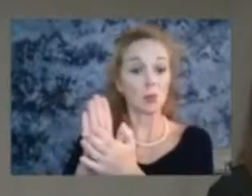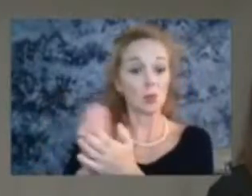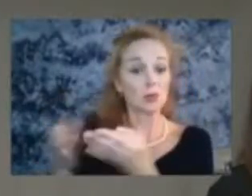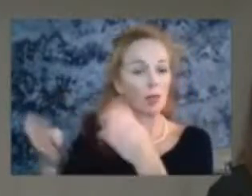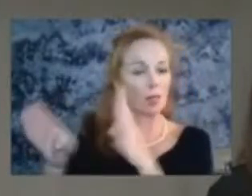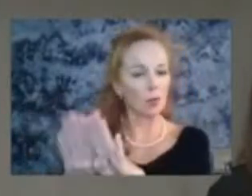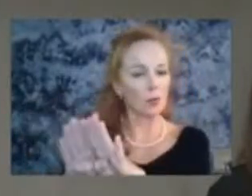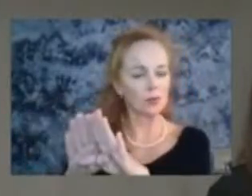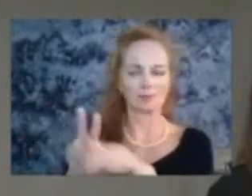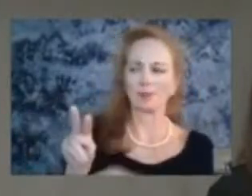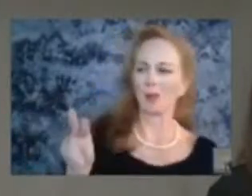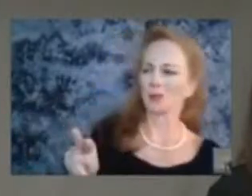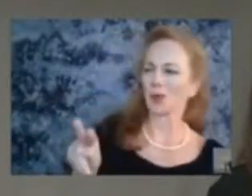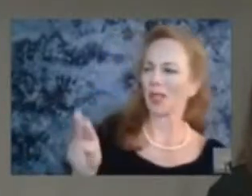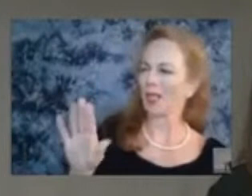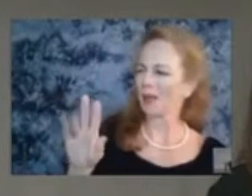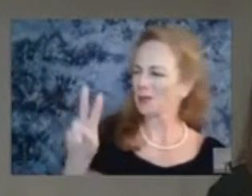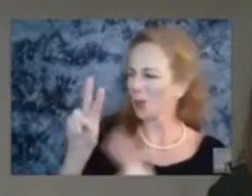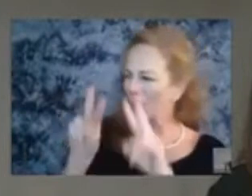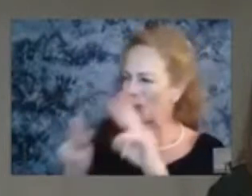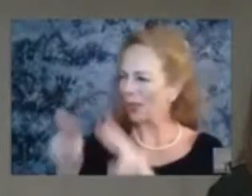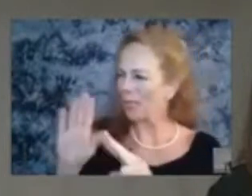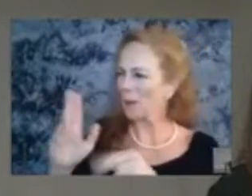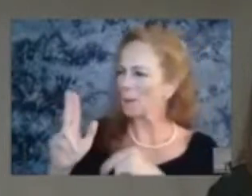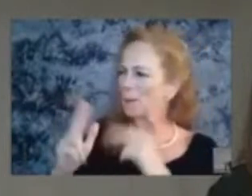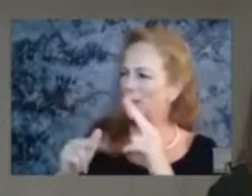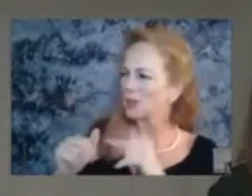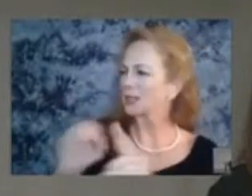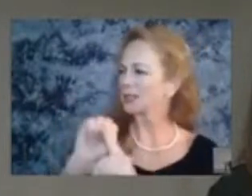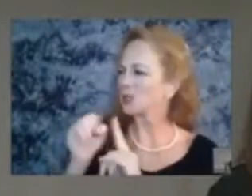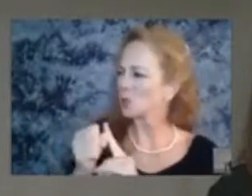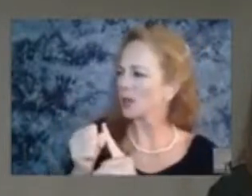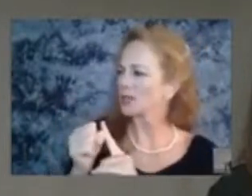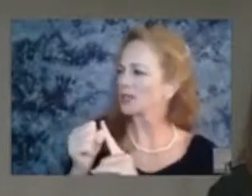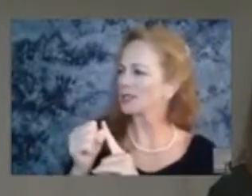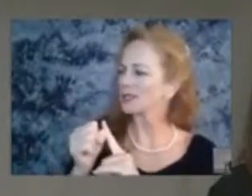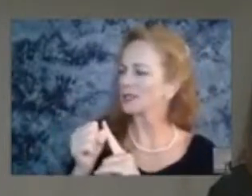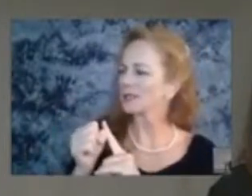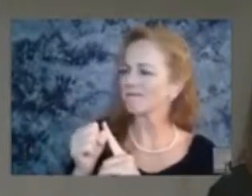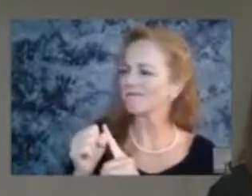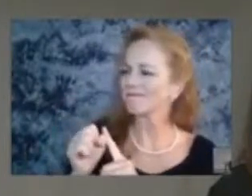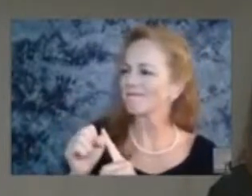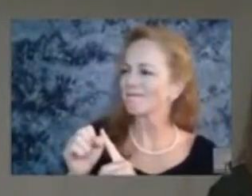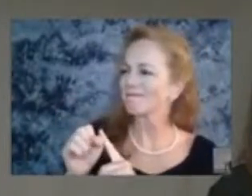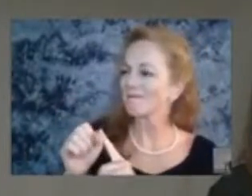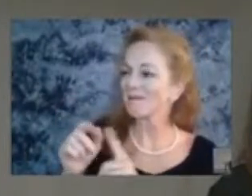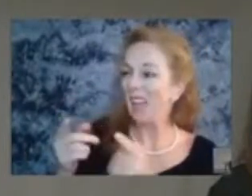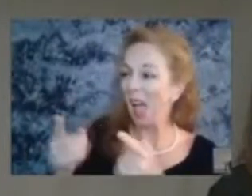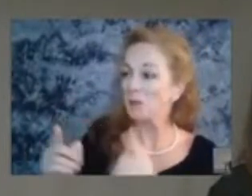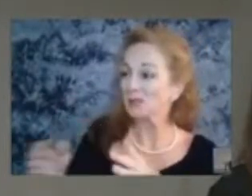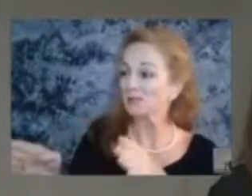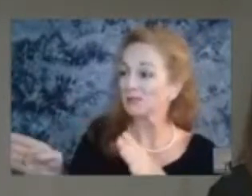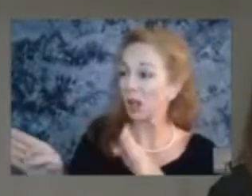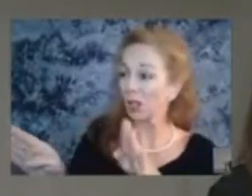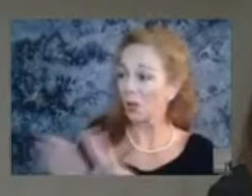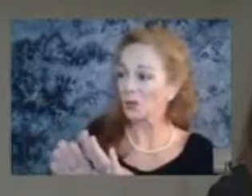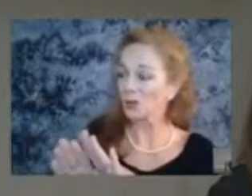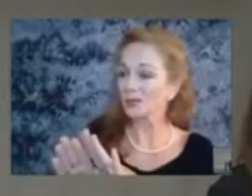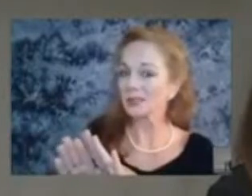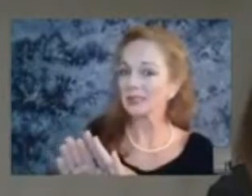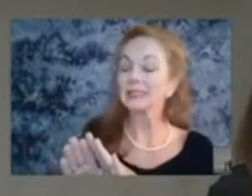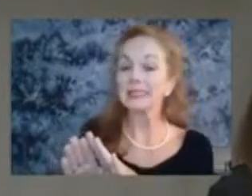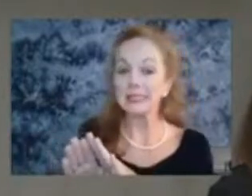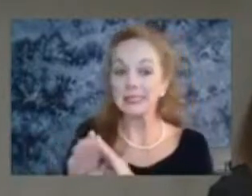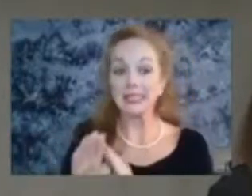building conditions of those places where they were closed. And in the county to our east, they were their newest buildings. So it was, it really